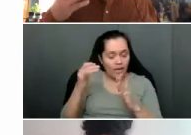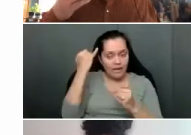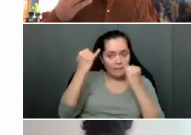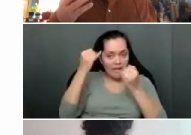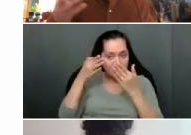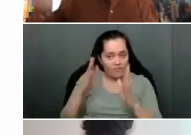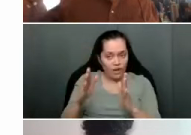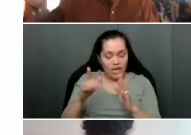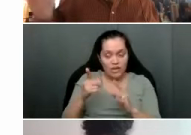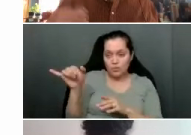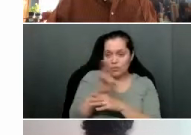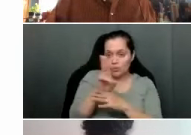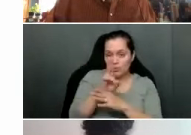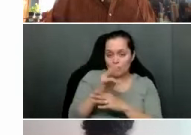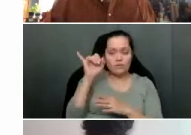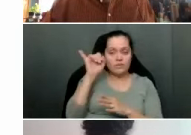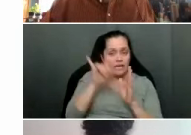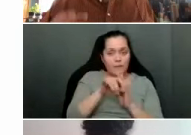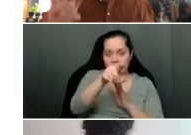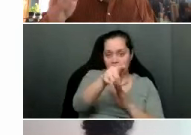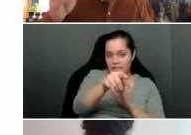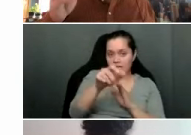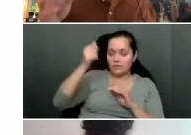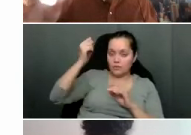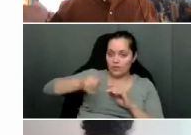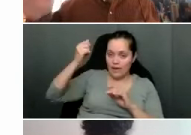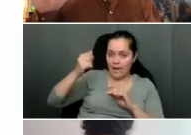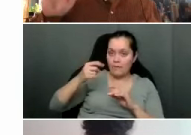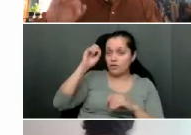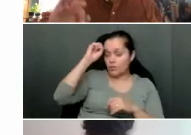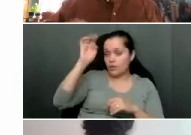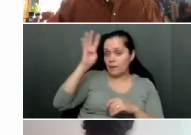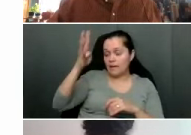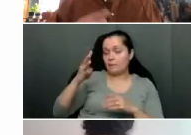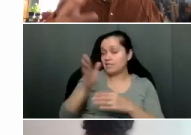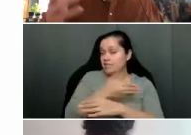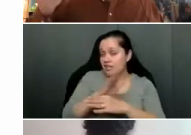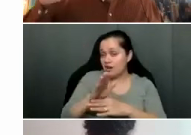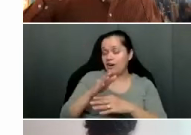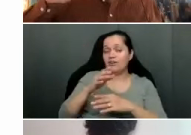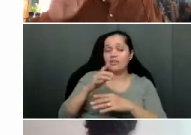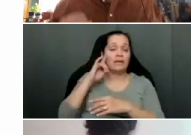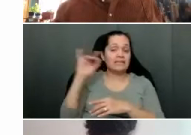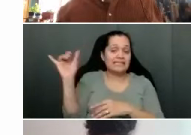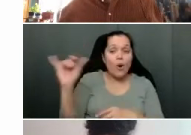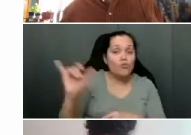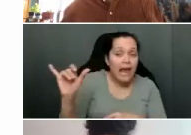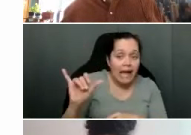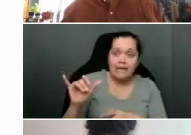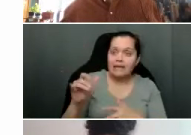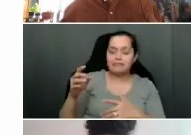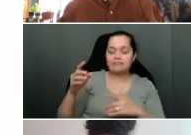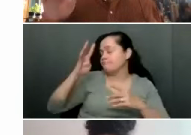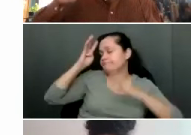You can use an image like this of the hammer. You can create a jingle. You can create an acronym. Be